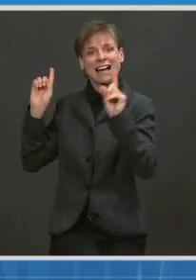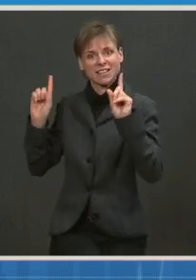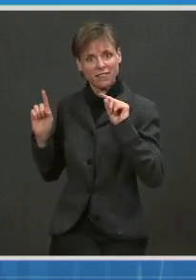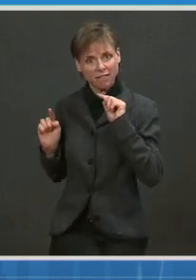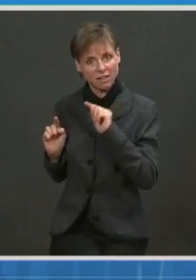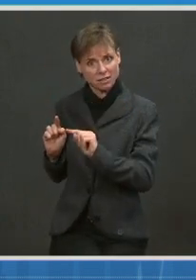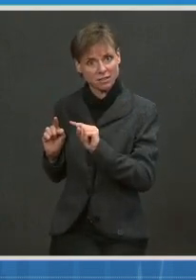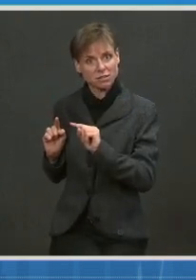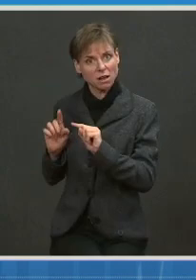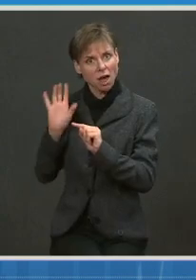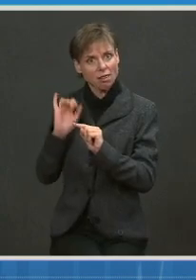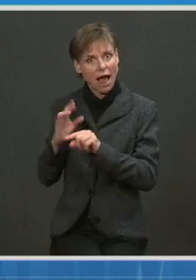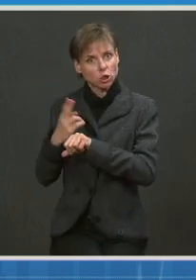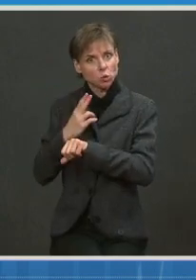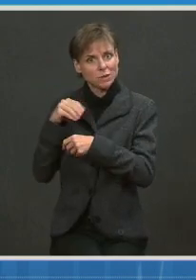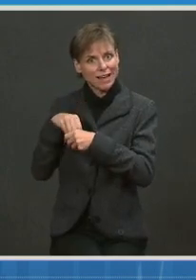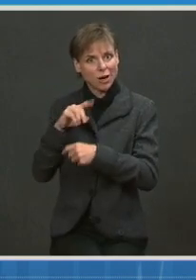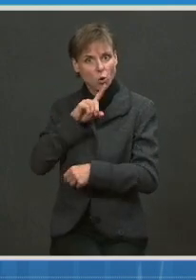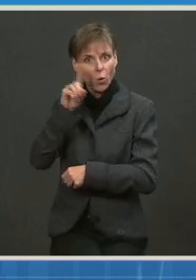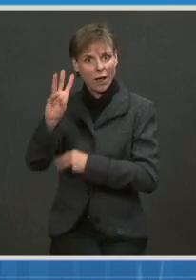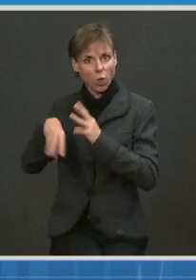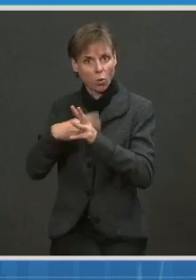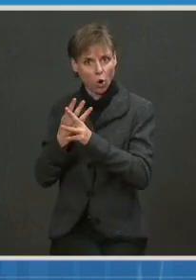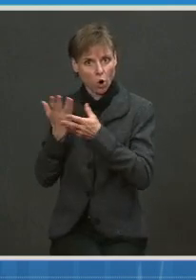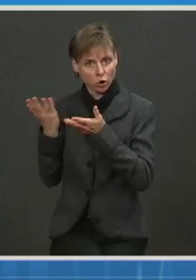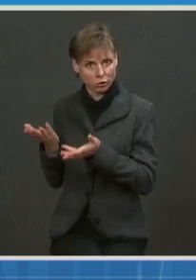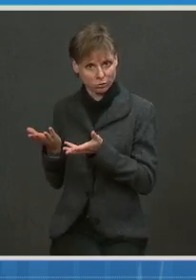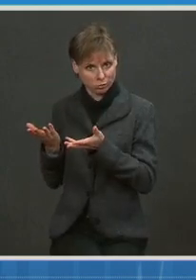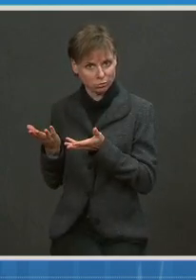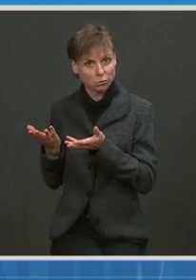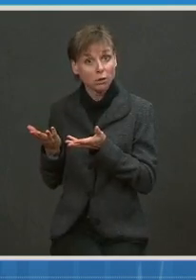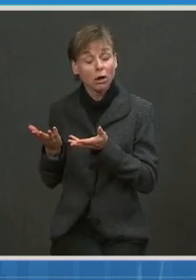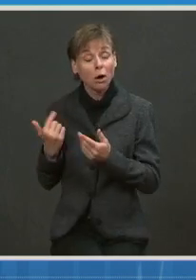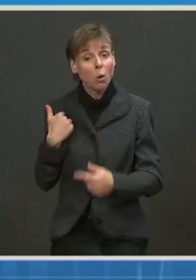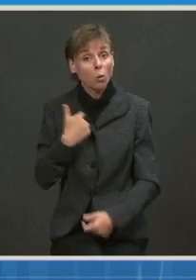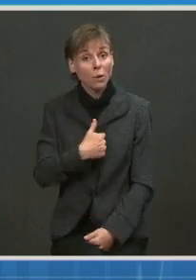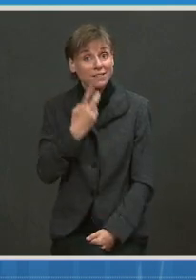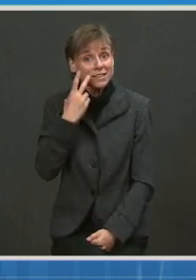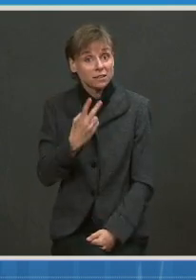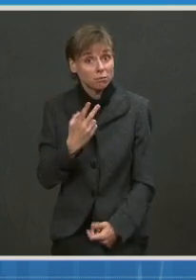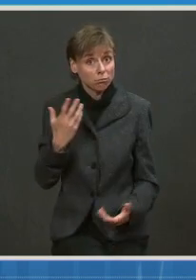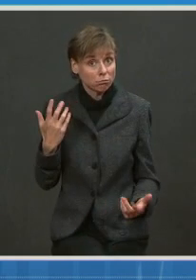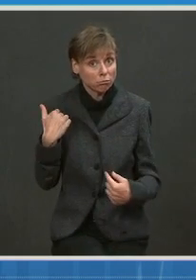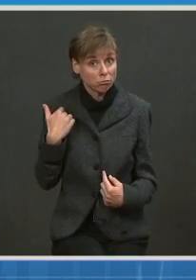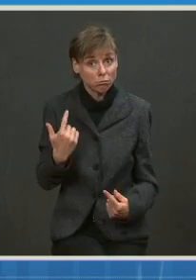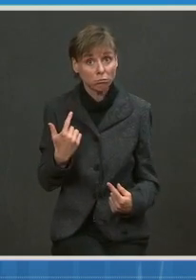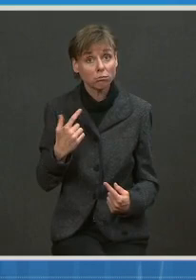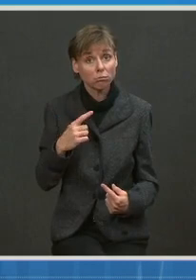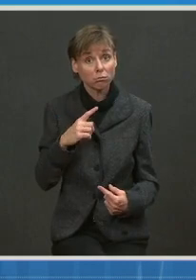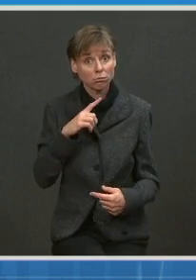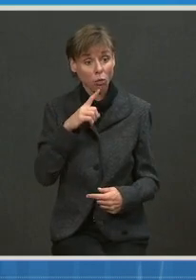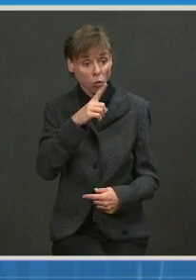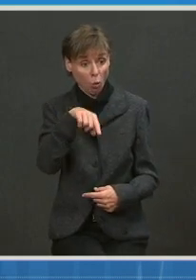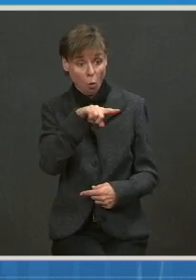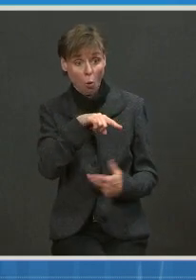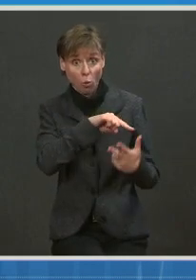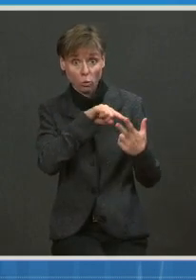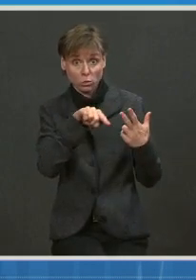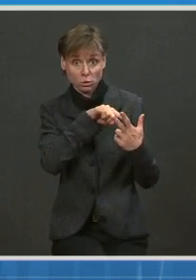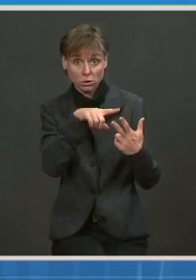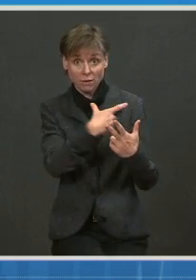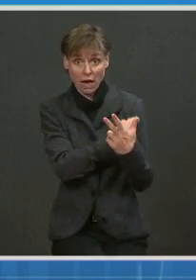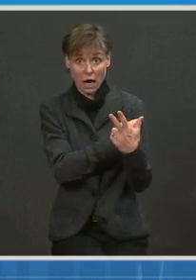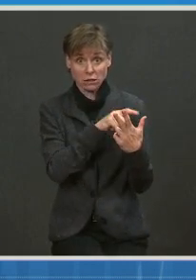that in the real world. And what we are seeing is that, in fact, these types of vaccines that I just